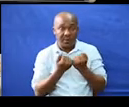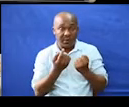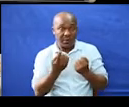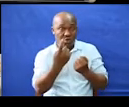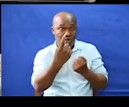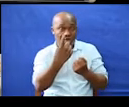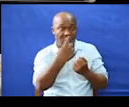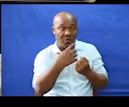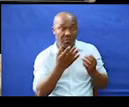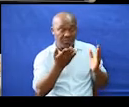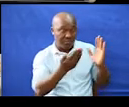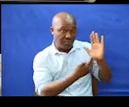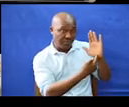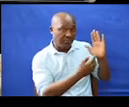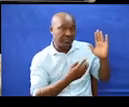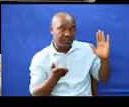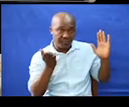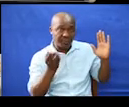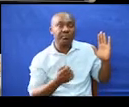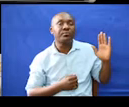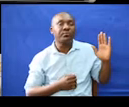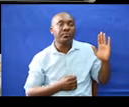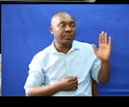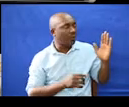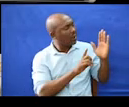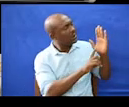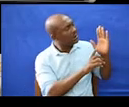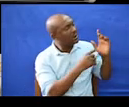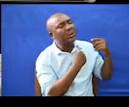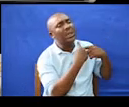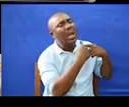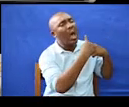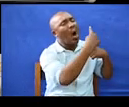is long-necked giraffe. Another is long-necked giraffe.